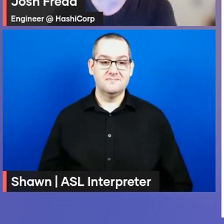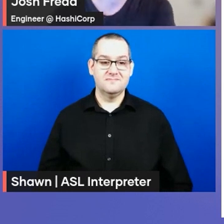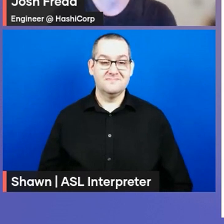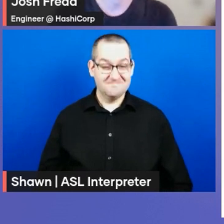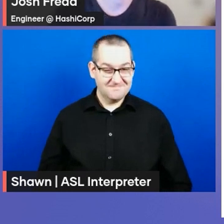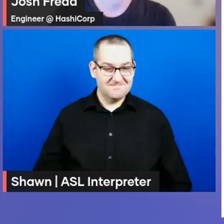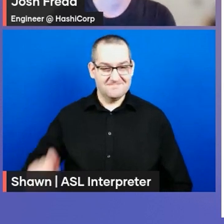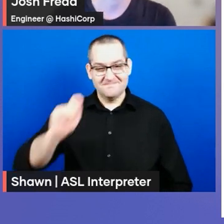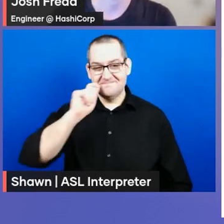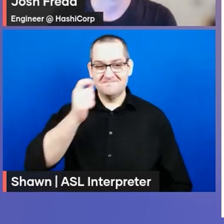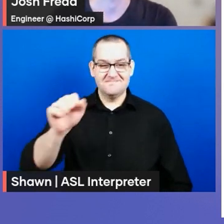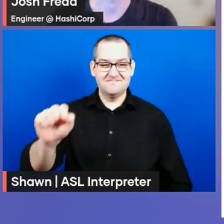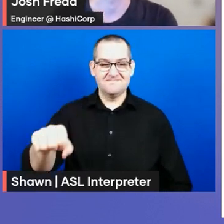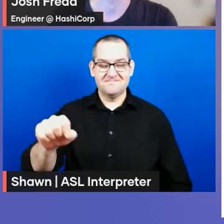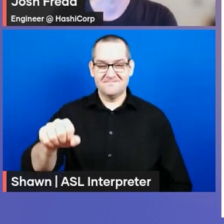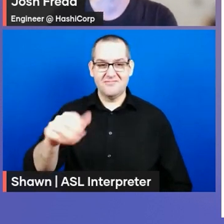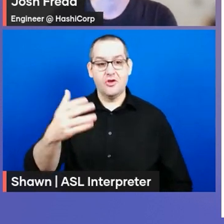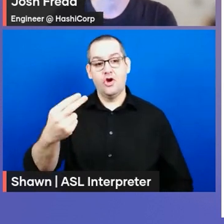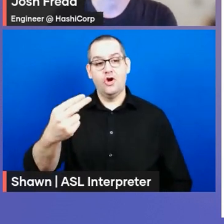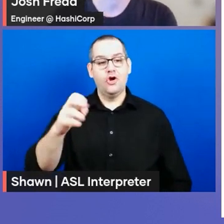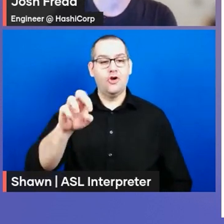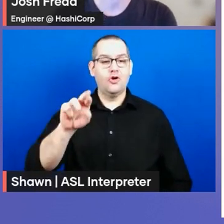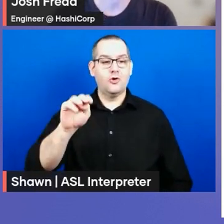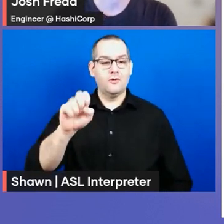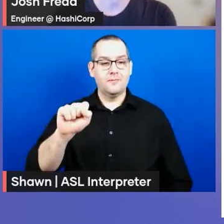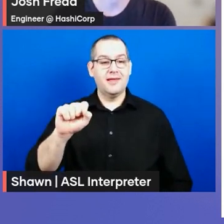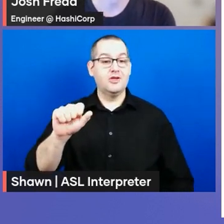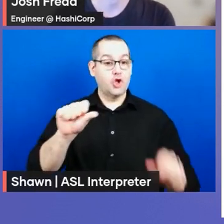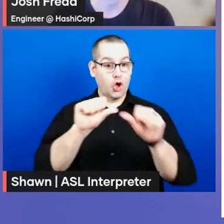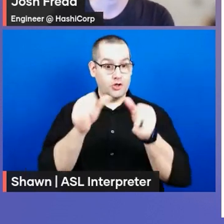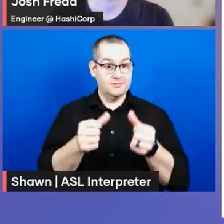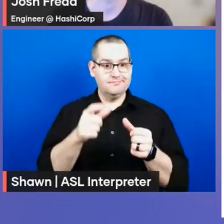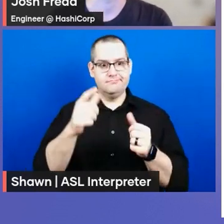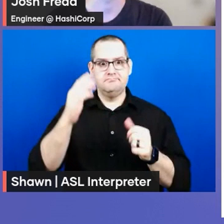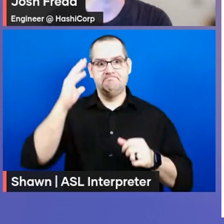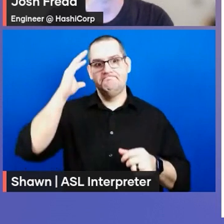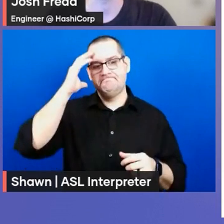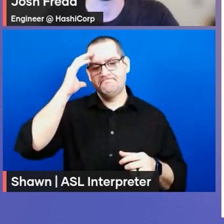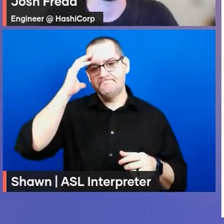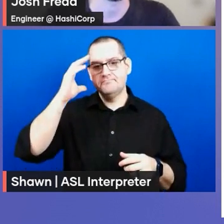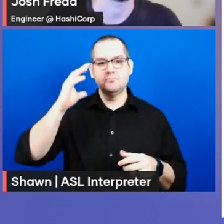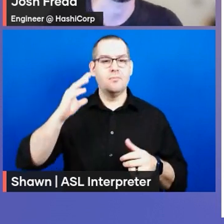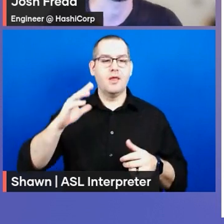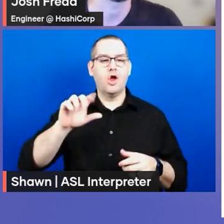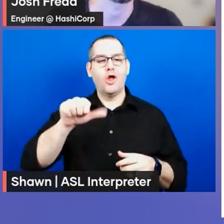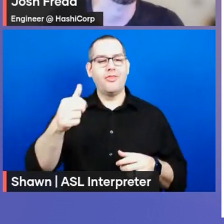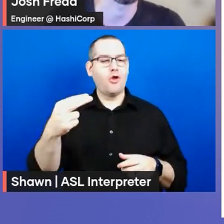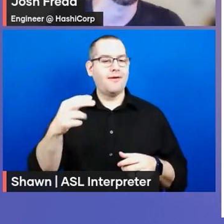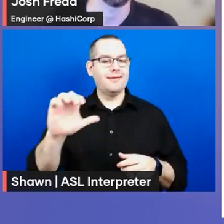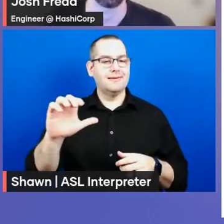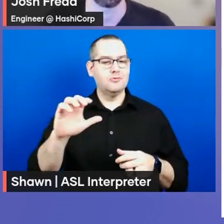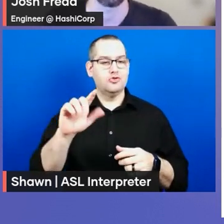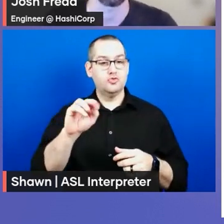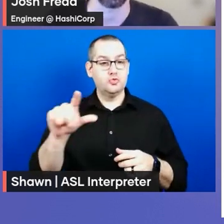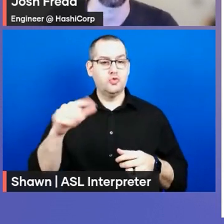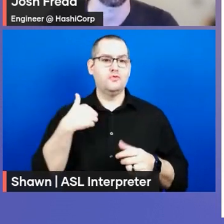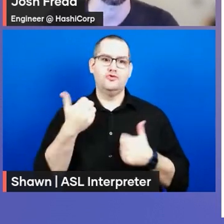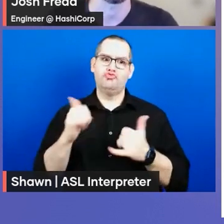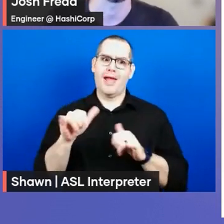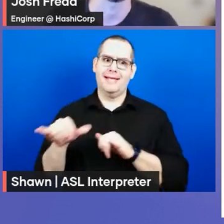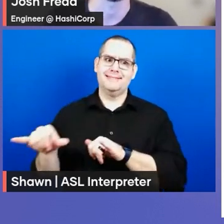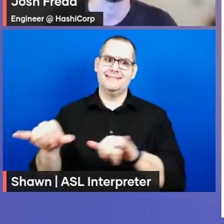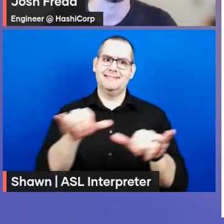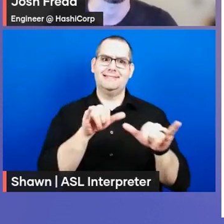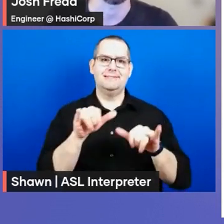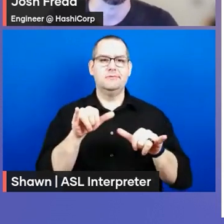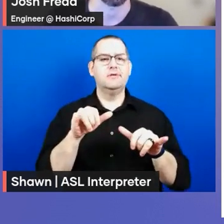Cool. Yeah. So Hermes architecture. So if you're familiar with other HashiCorp tools, we tried to be consistent here, and it's packaged as